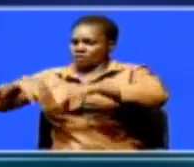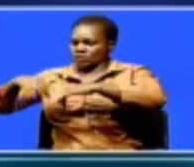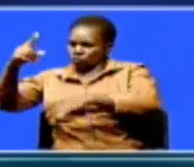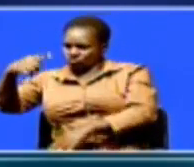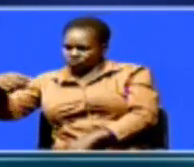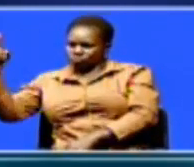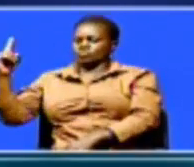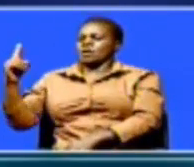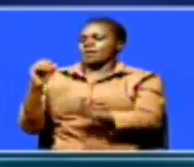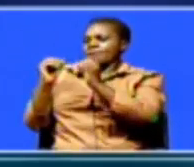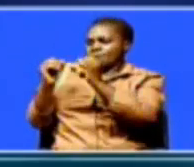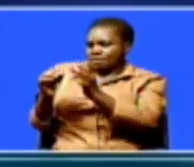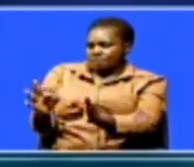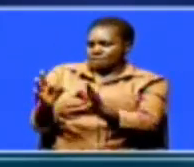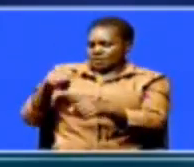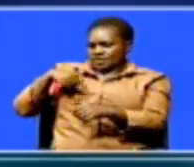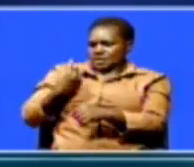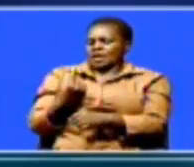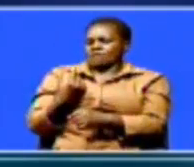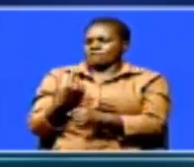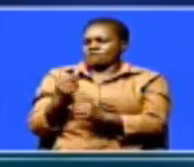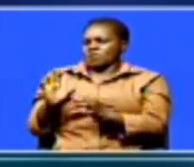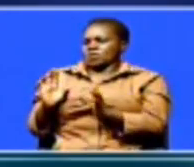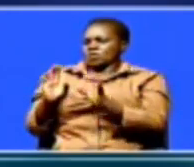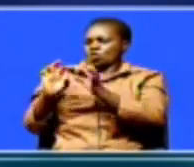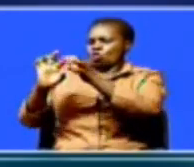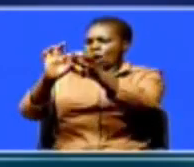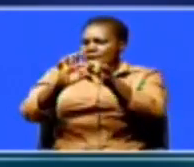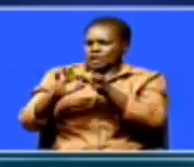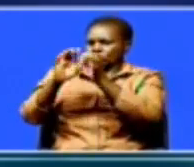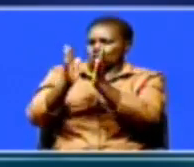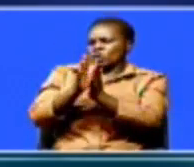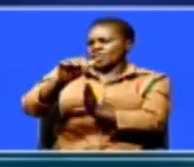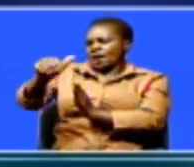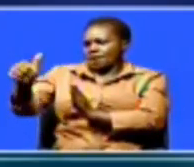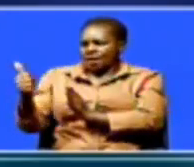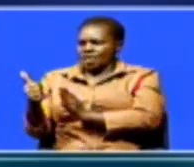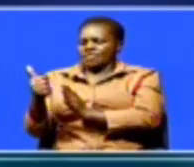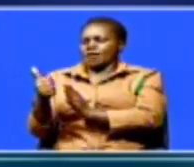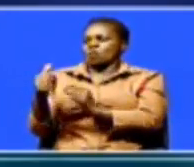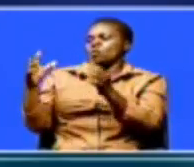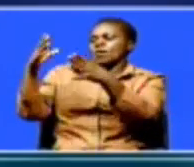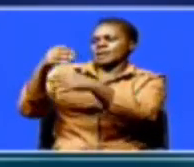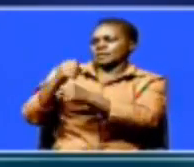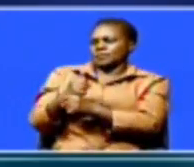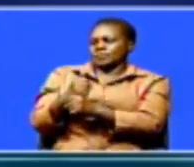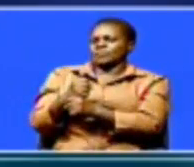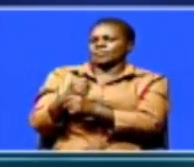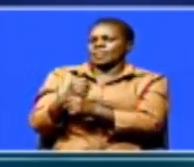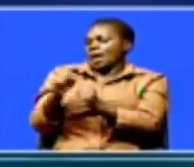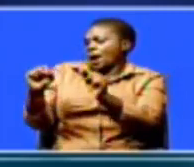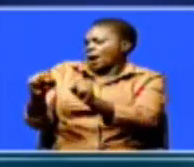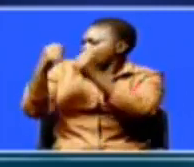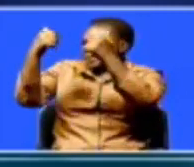ratify if we are going to go into a coalition with any other organization. Now, this has